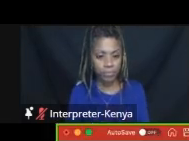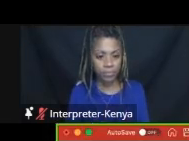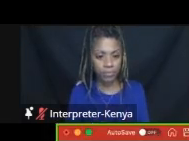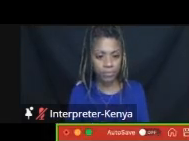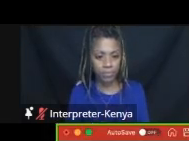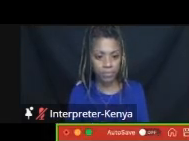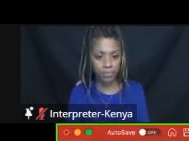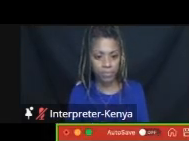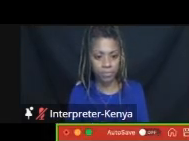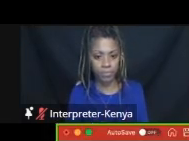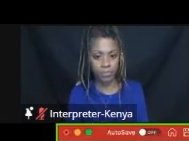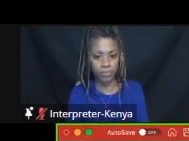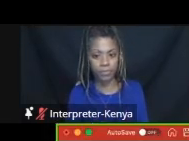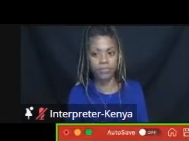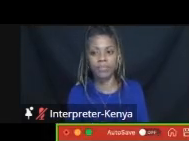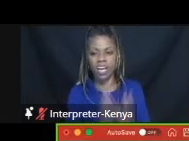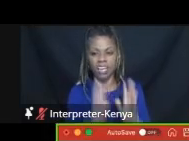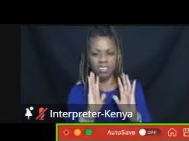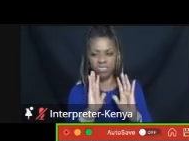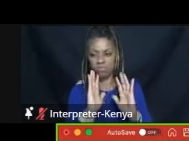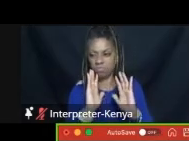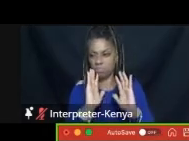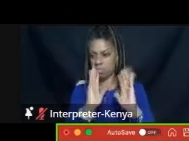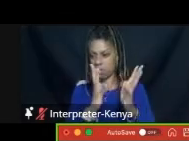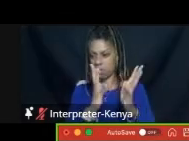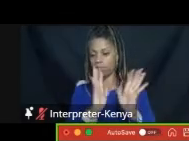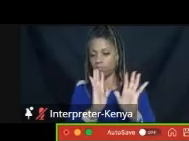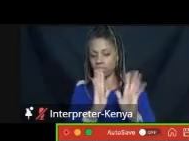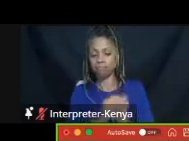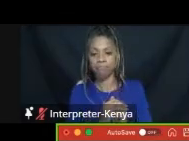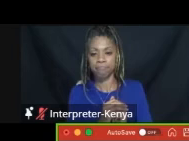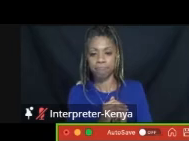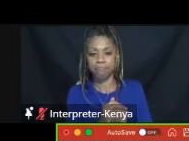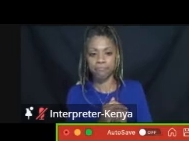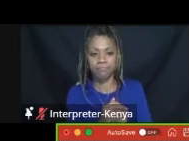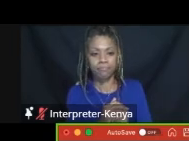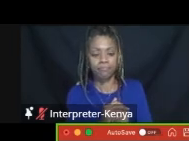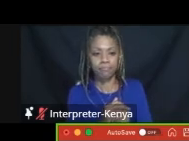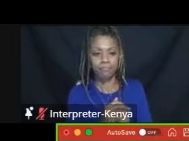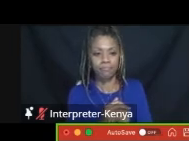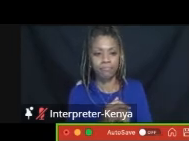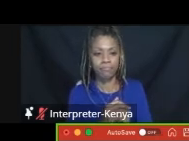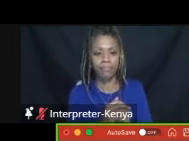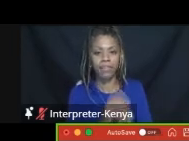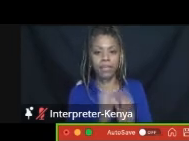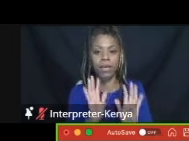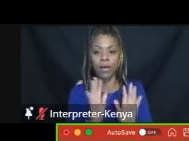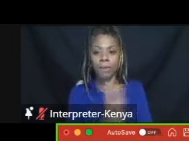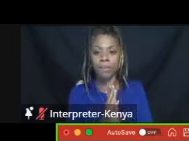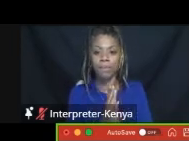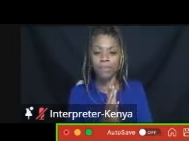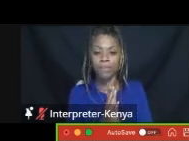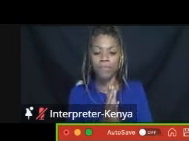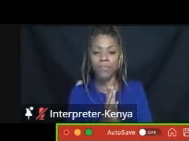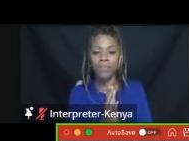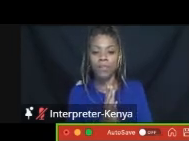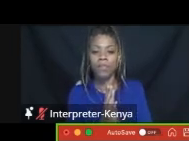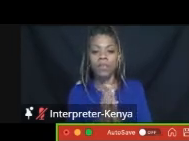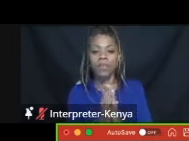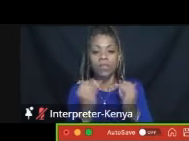And I think I'm just going to leave this here rather than go into presentation mode so you can just see. So headed back into our